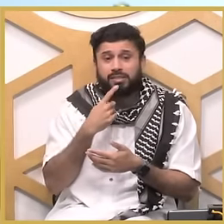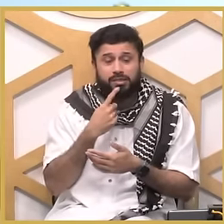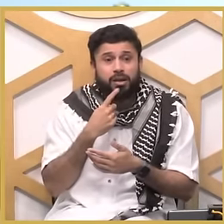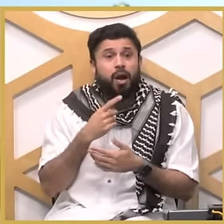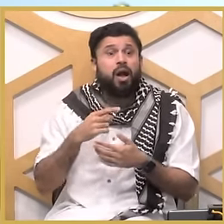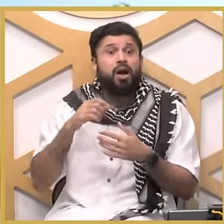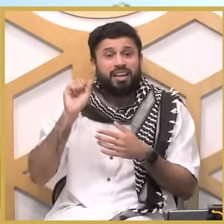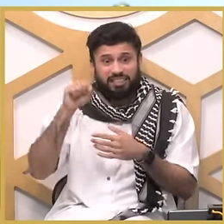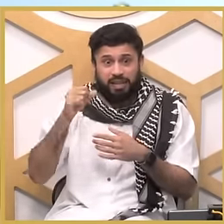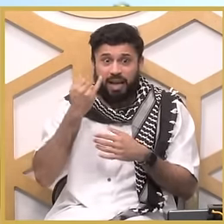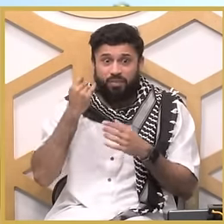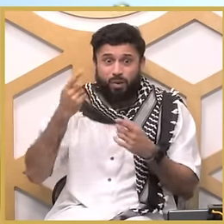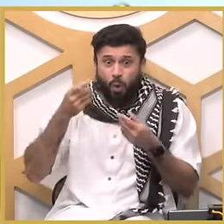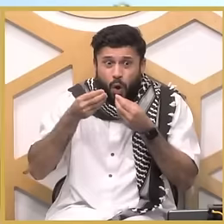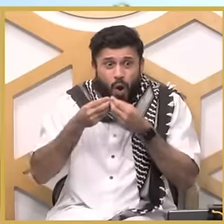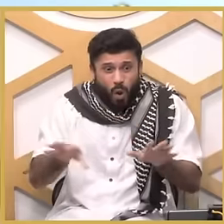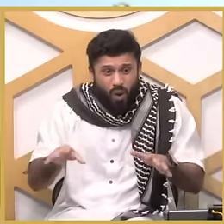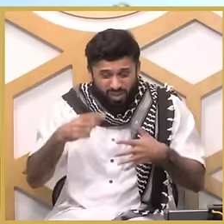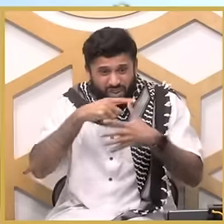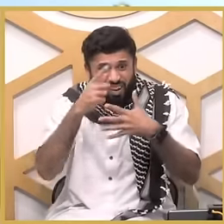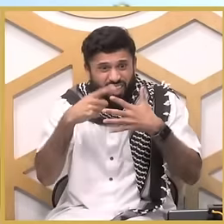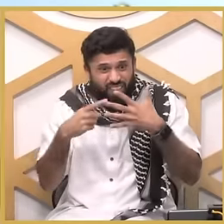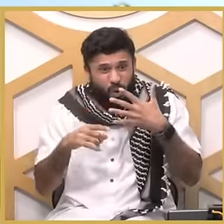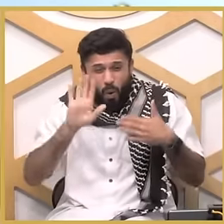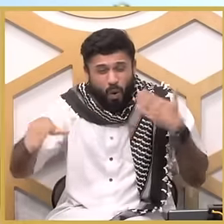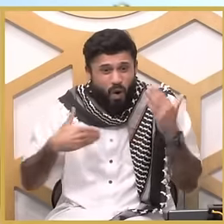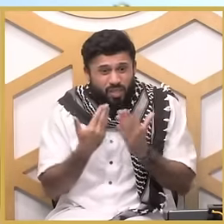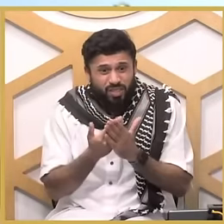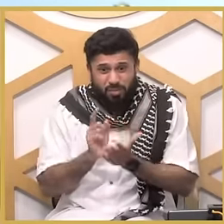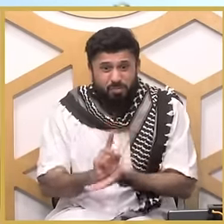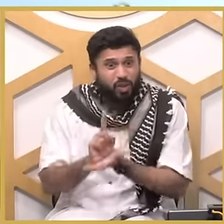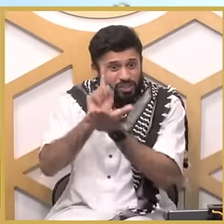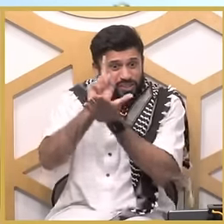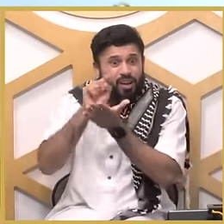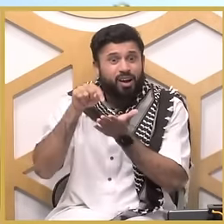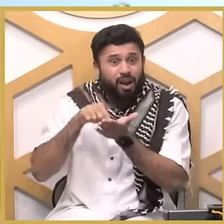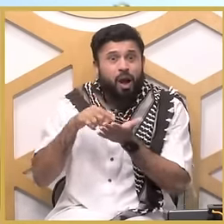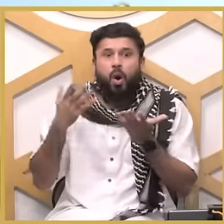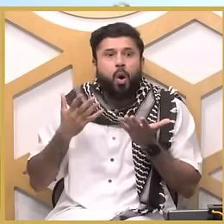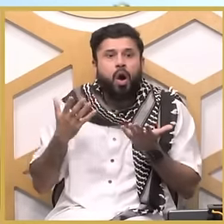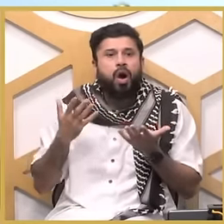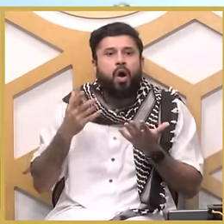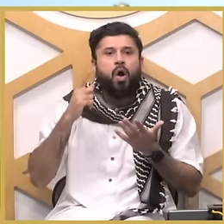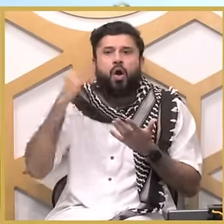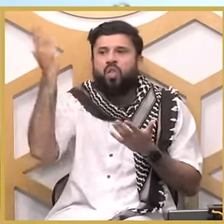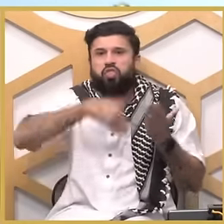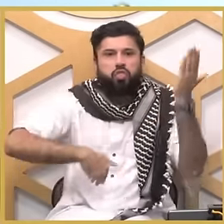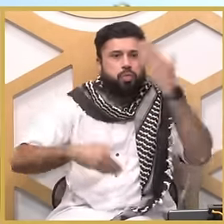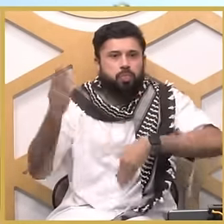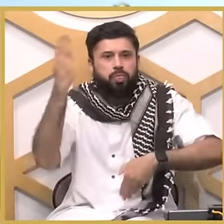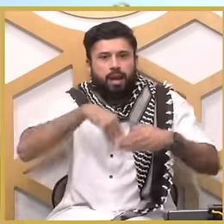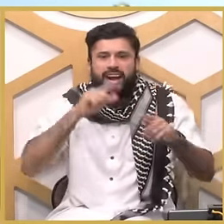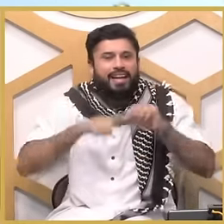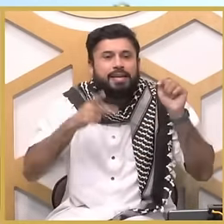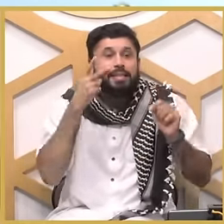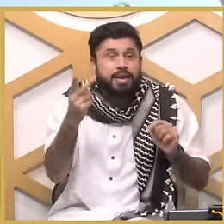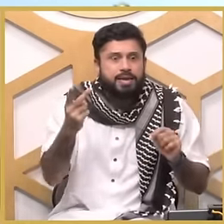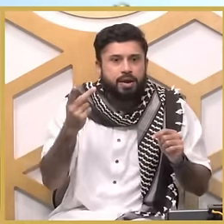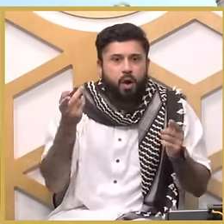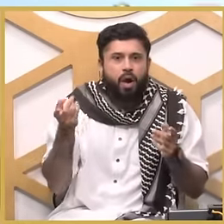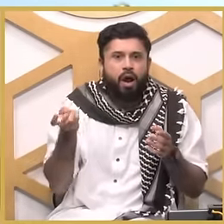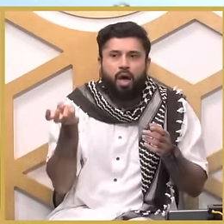are relegated to the immediate material pleasure. It's right in front of me. Mm. Like the wine bottle, the